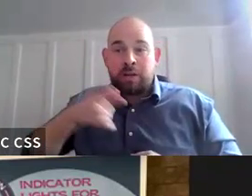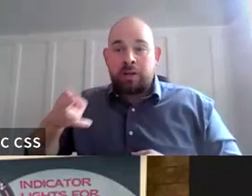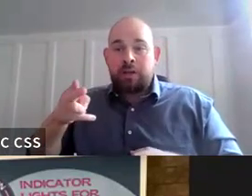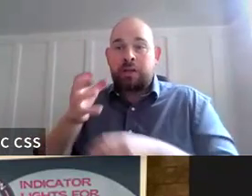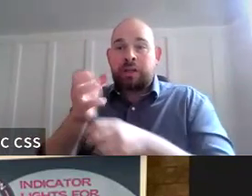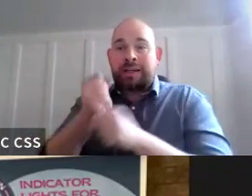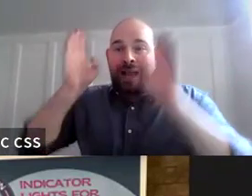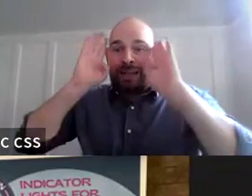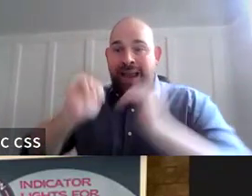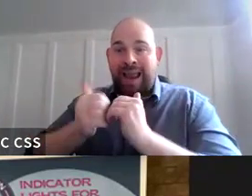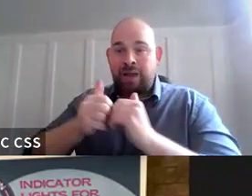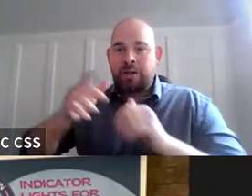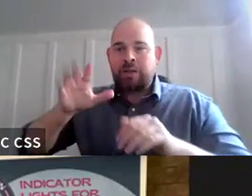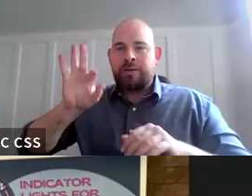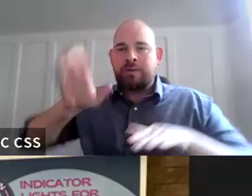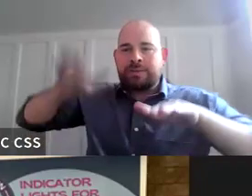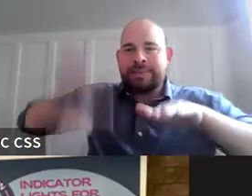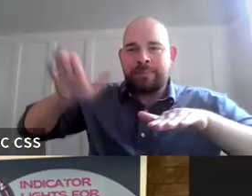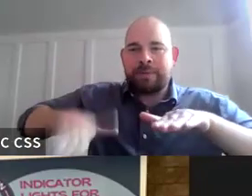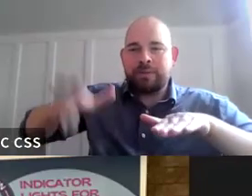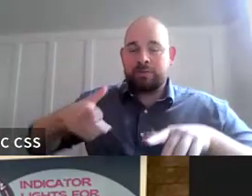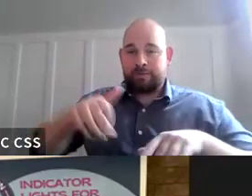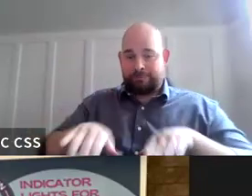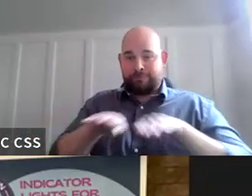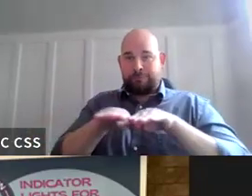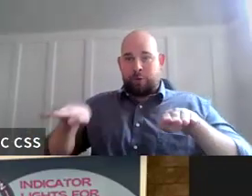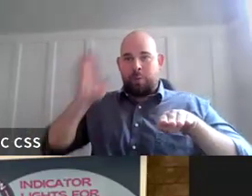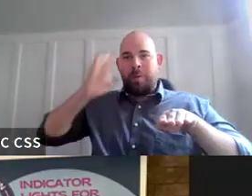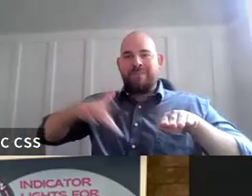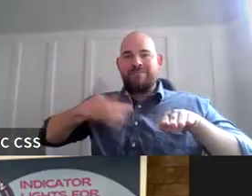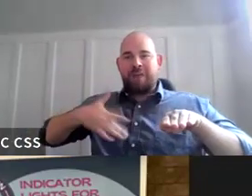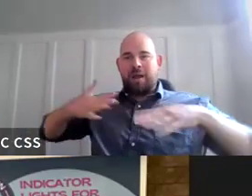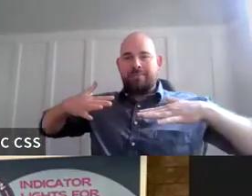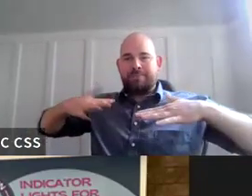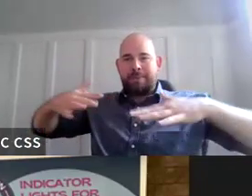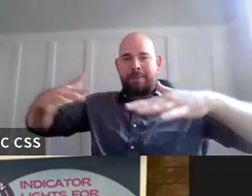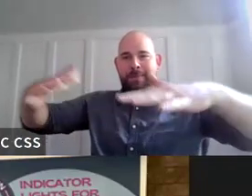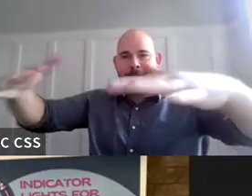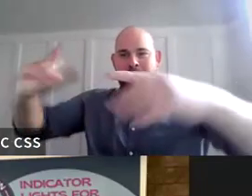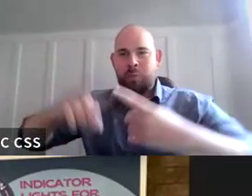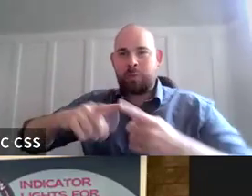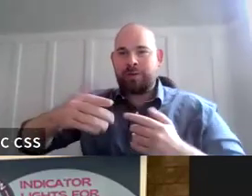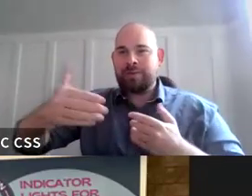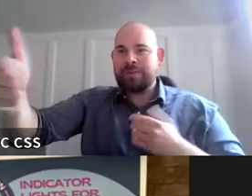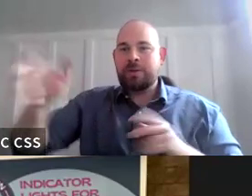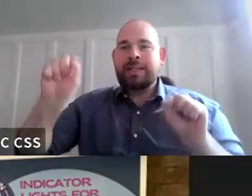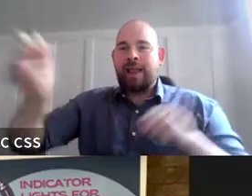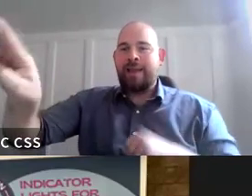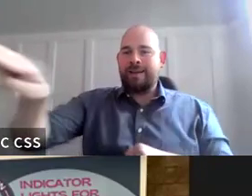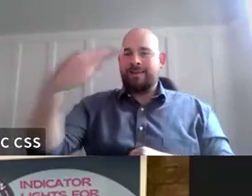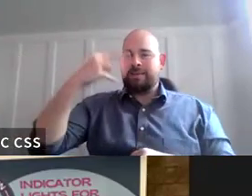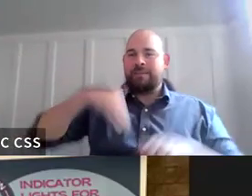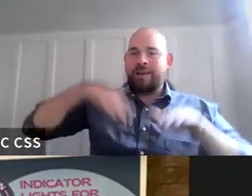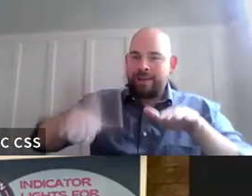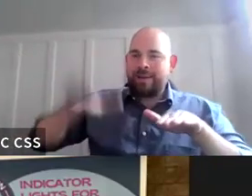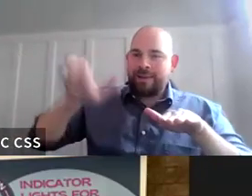So that for deaf, if you're trying to get someone's attention, you can tap on this floor, and this specific flooring will help to